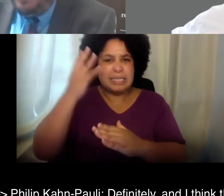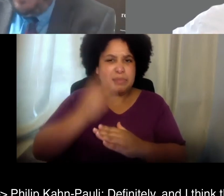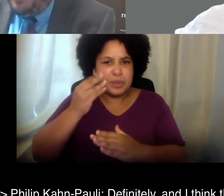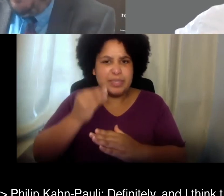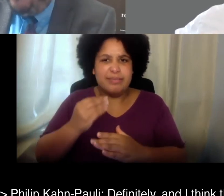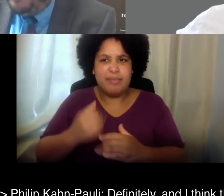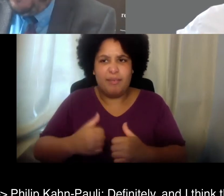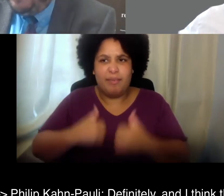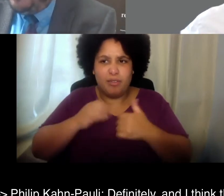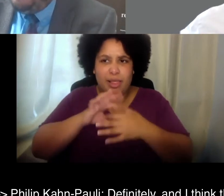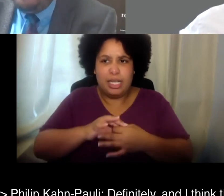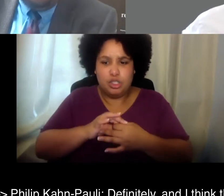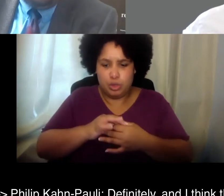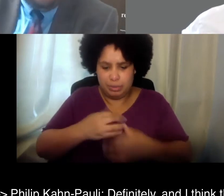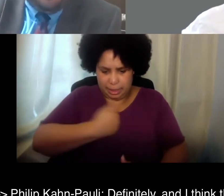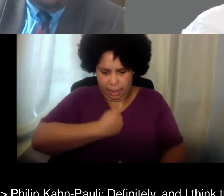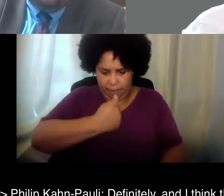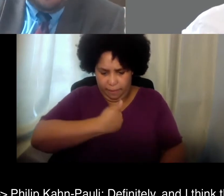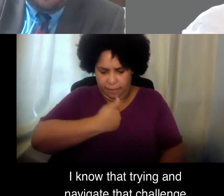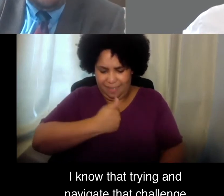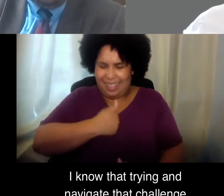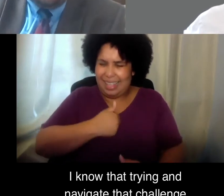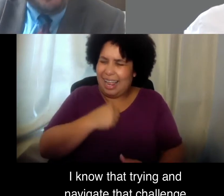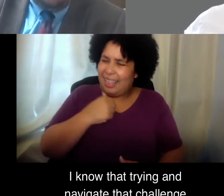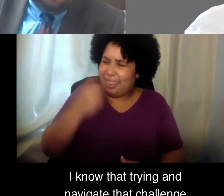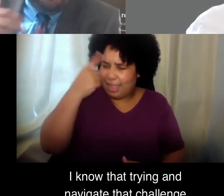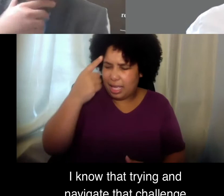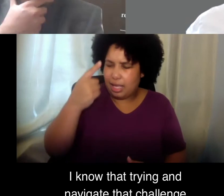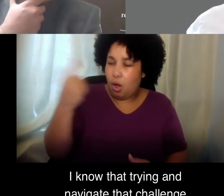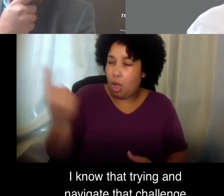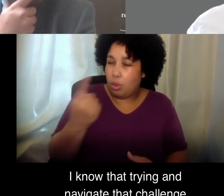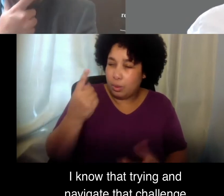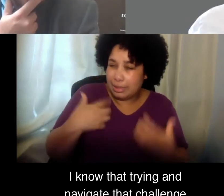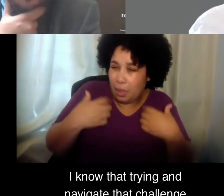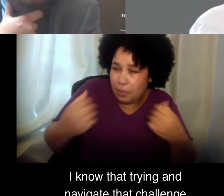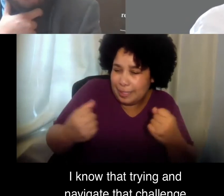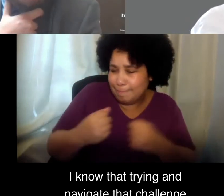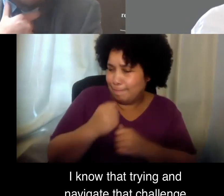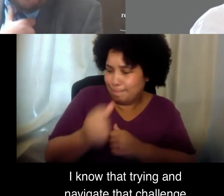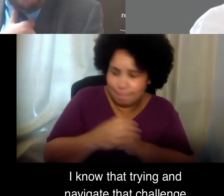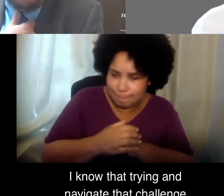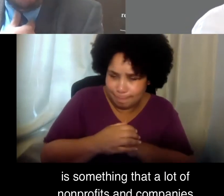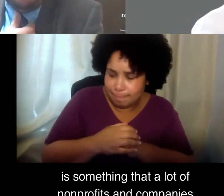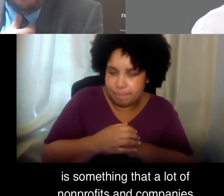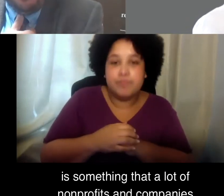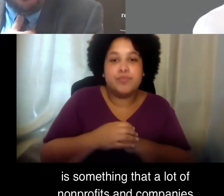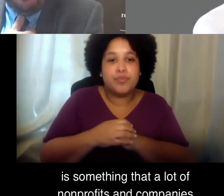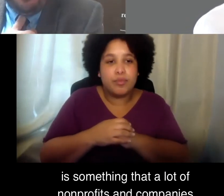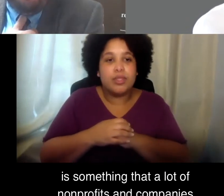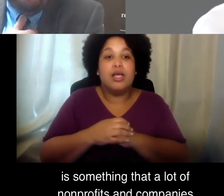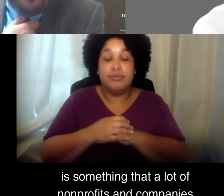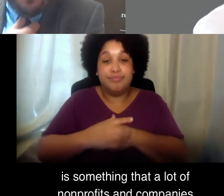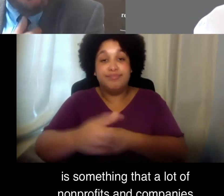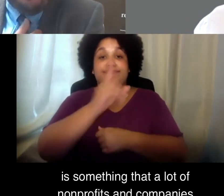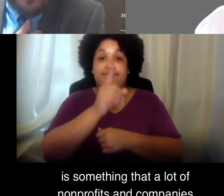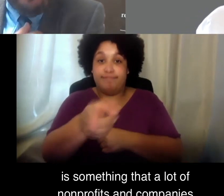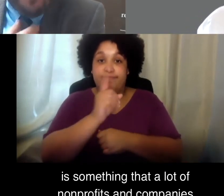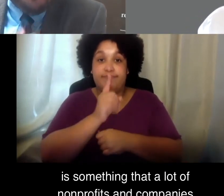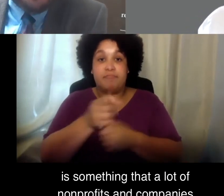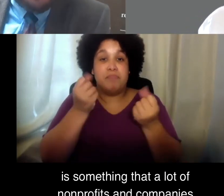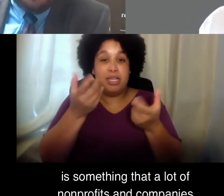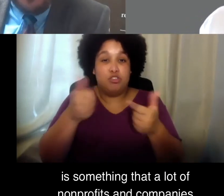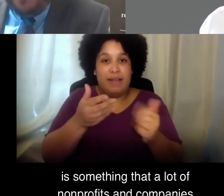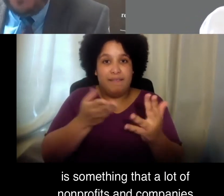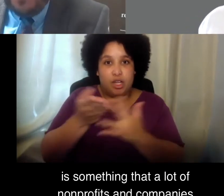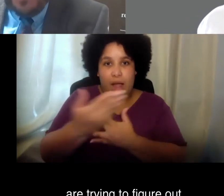Definitely. I think that's I know that trying to navigate that challenge is something that a lot of